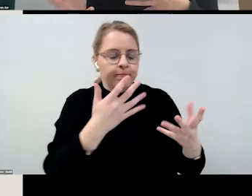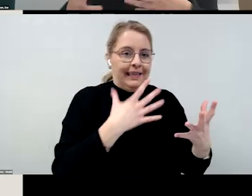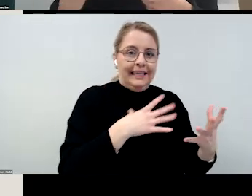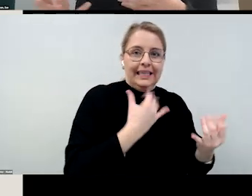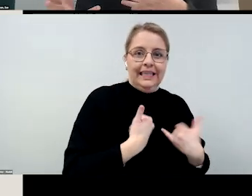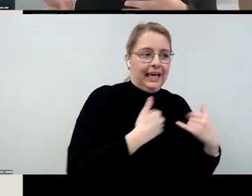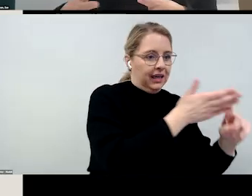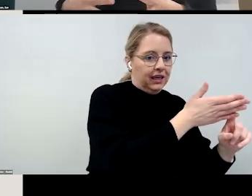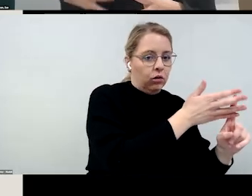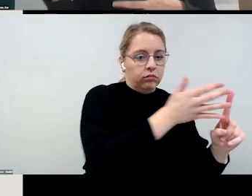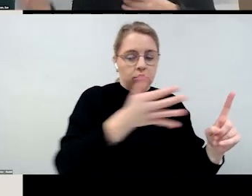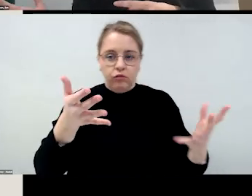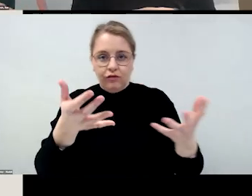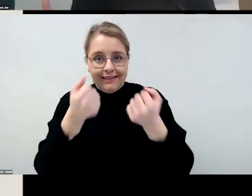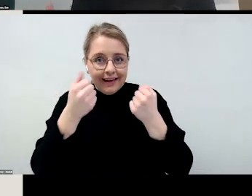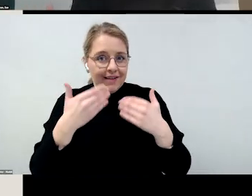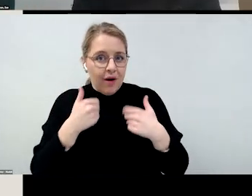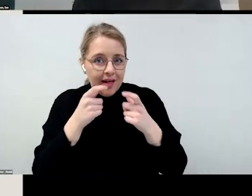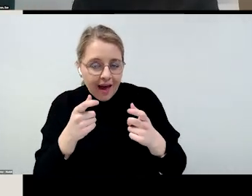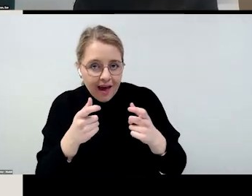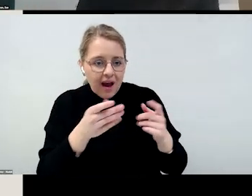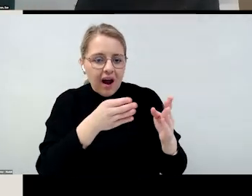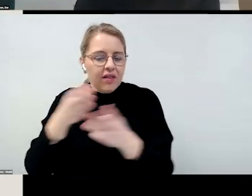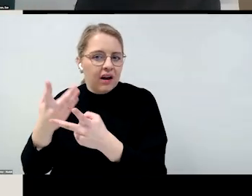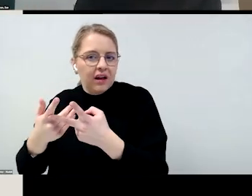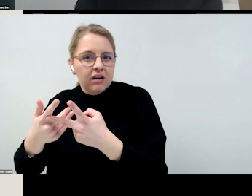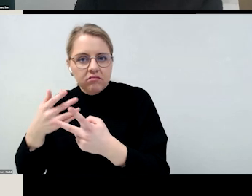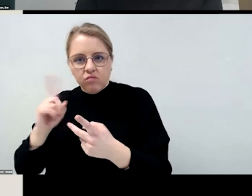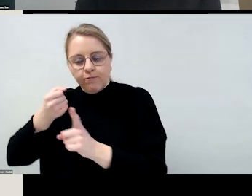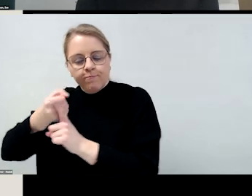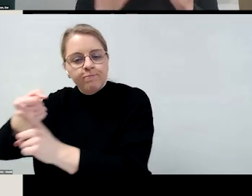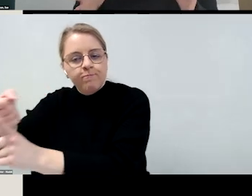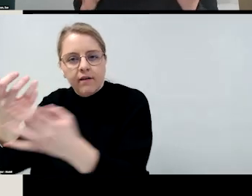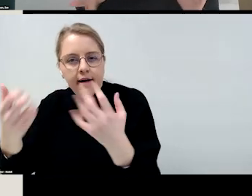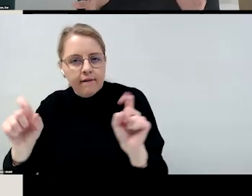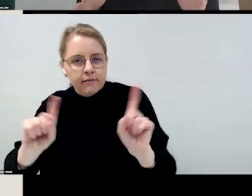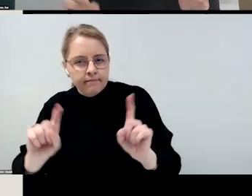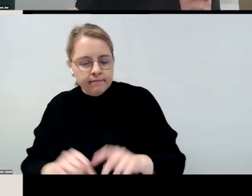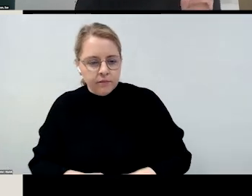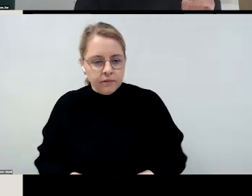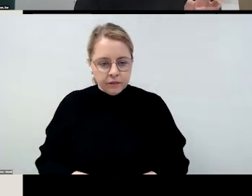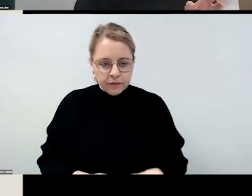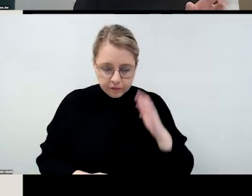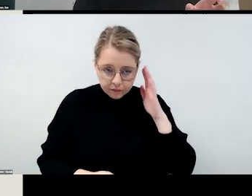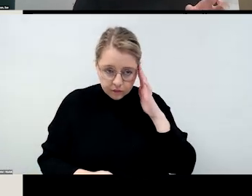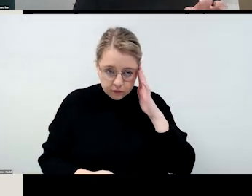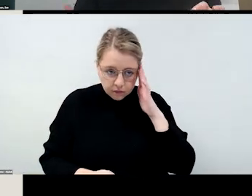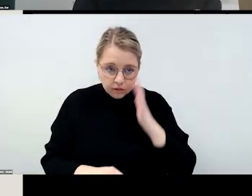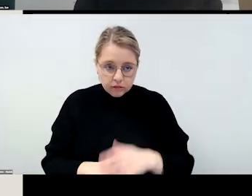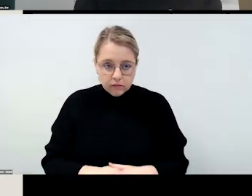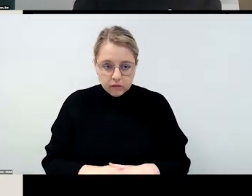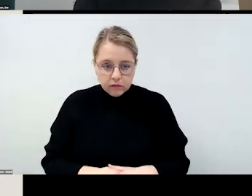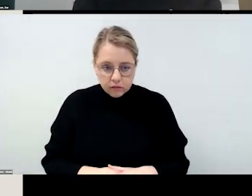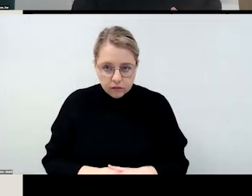through to receiving healthcare and then the consequences of that healthcare. They then considered that healthcare